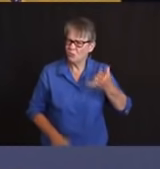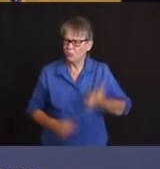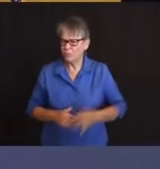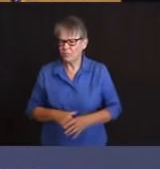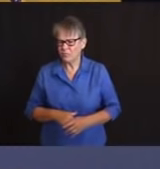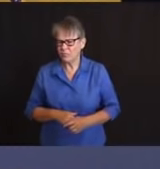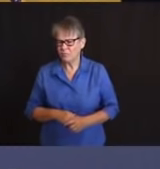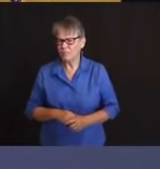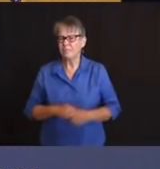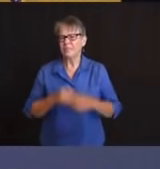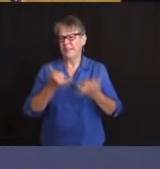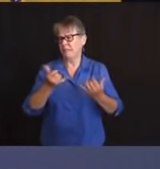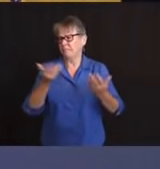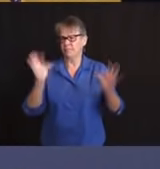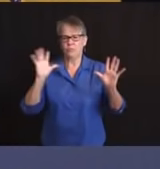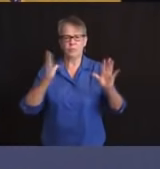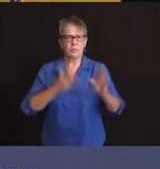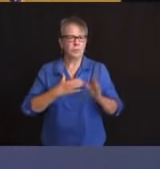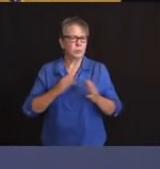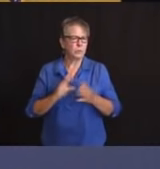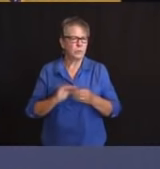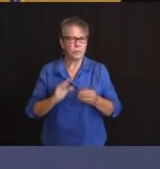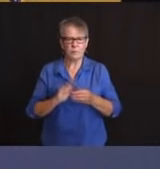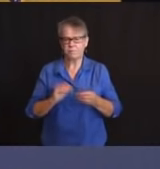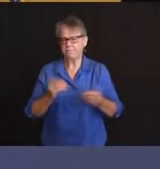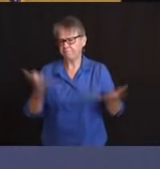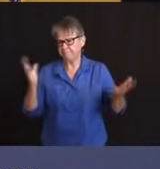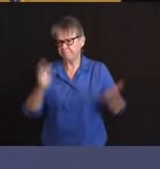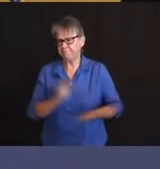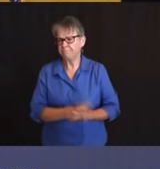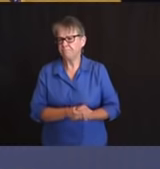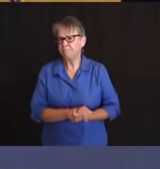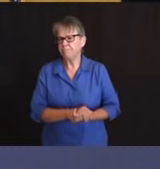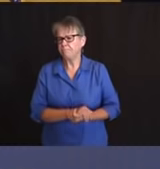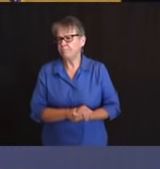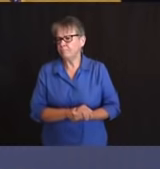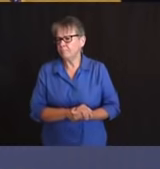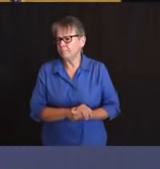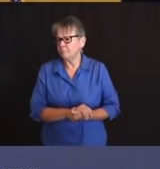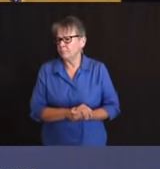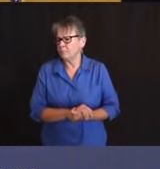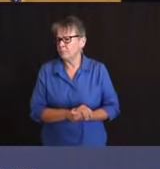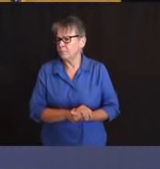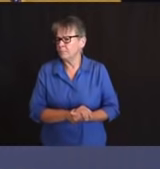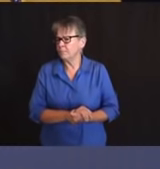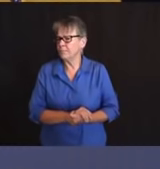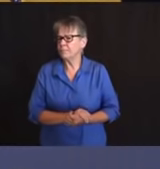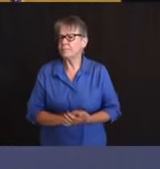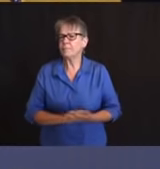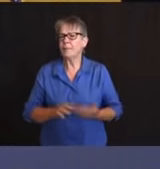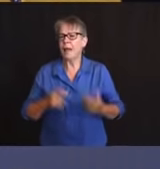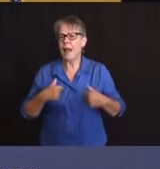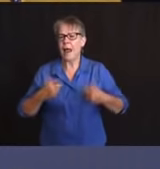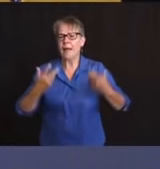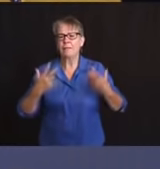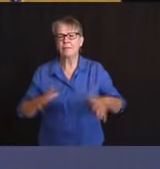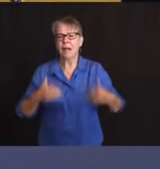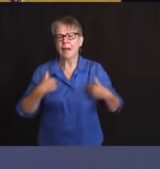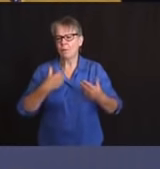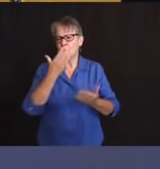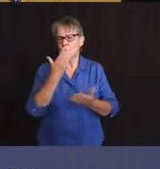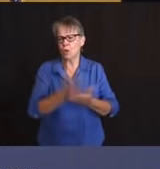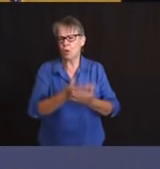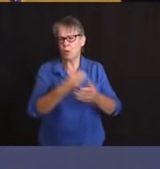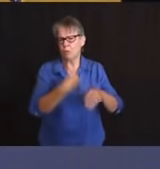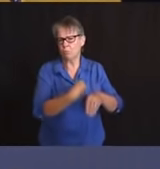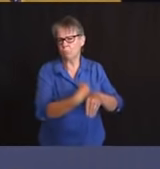with the White House and their team, Dr. Fauci, Dr. Birx, and others on Monday after we were together.